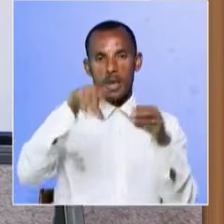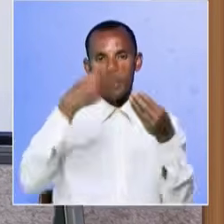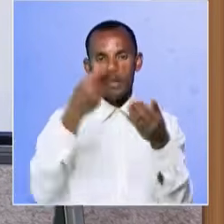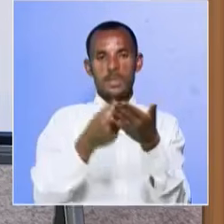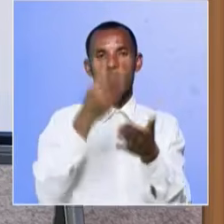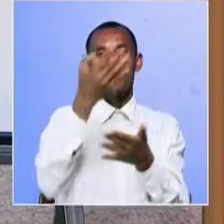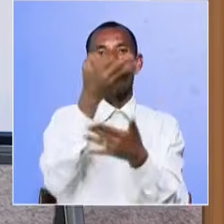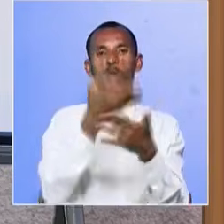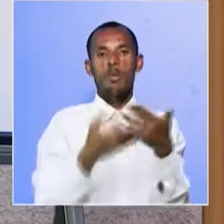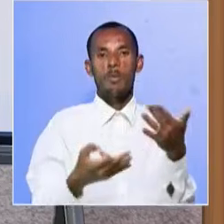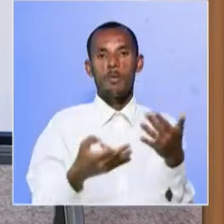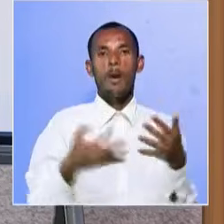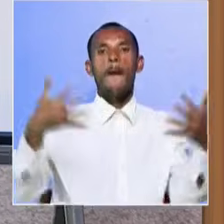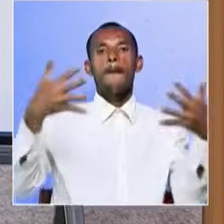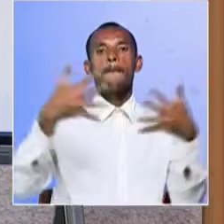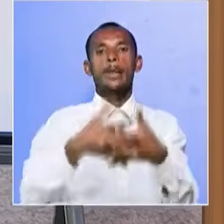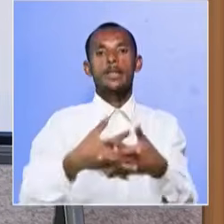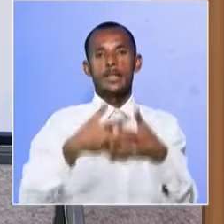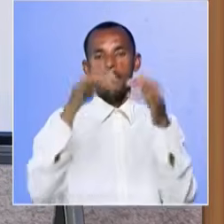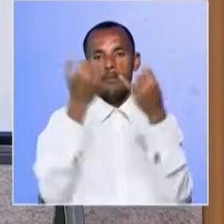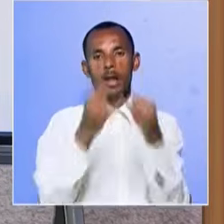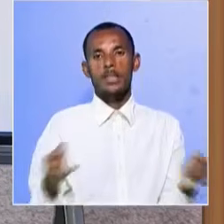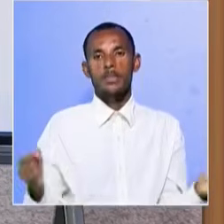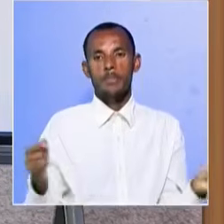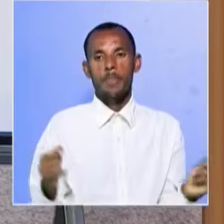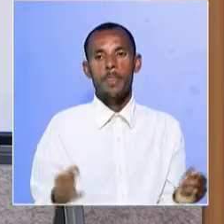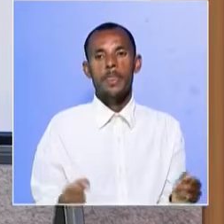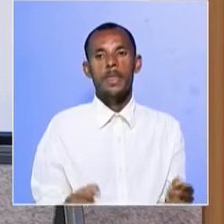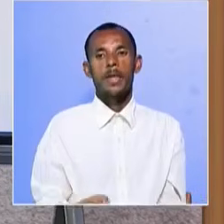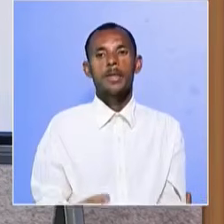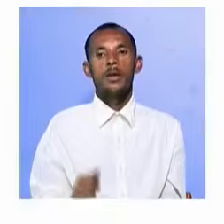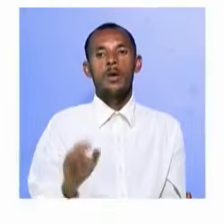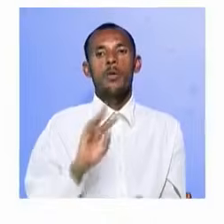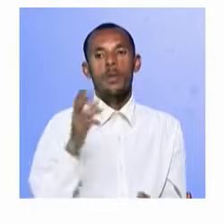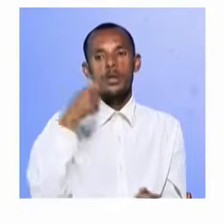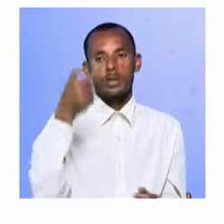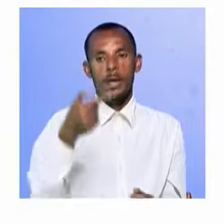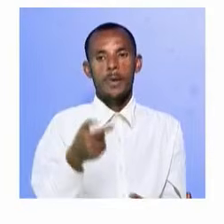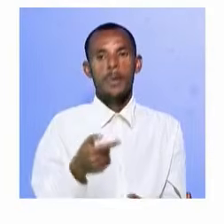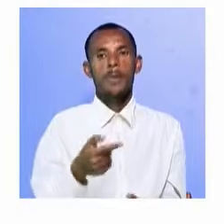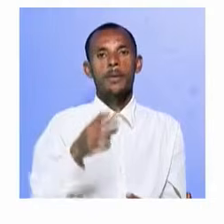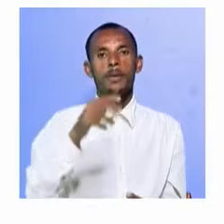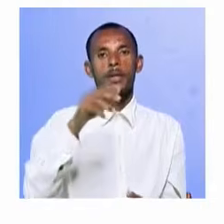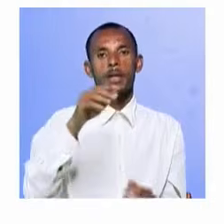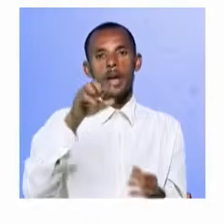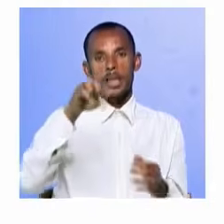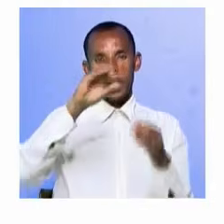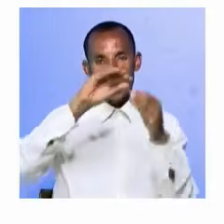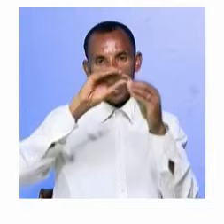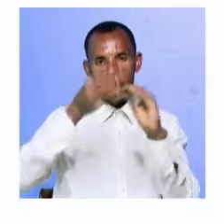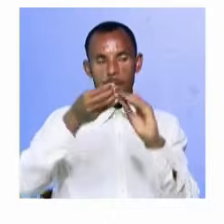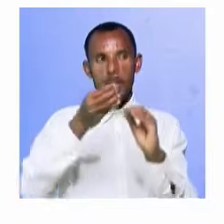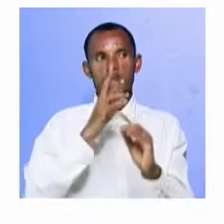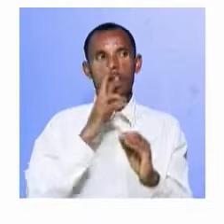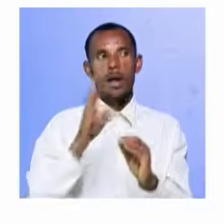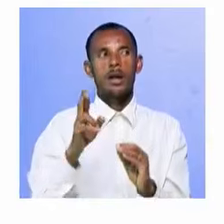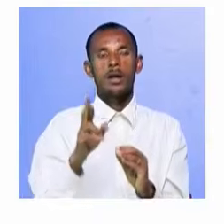of mixed fraction. Okay, say the rational numbers